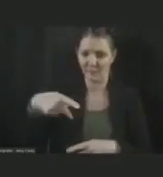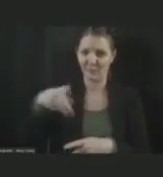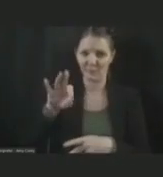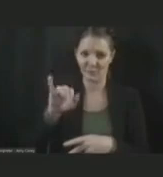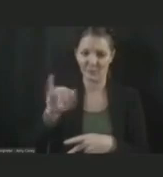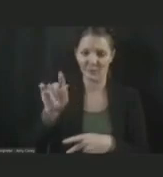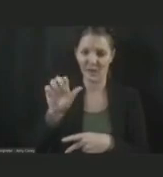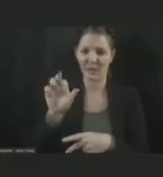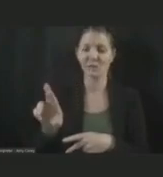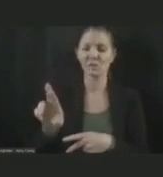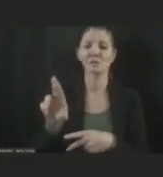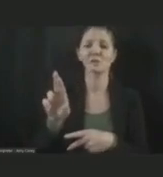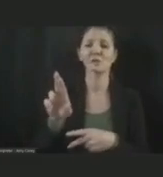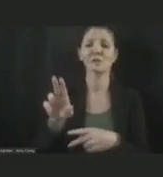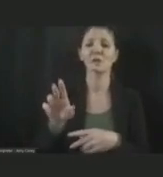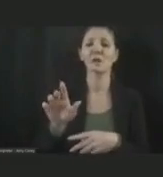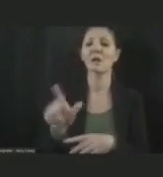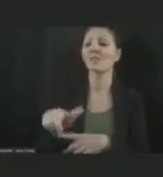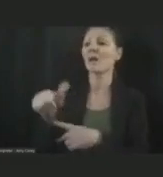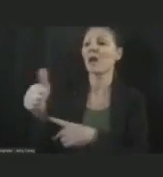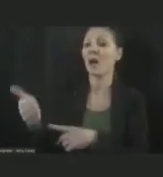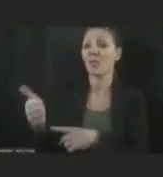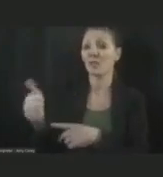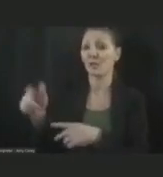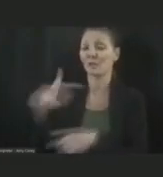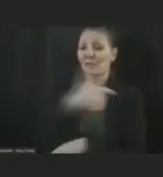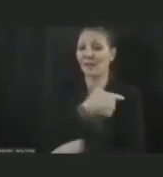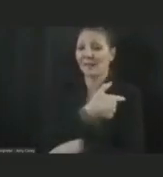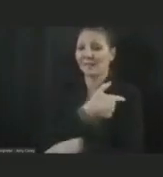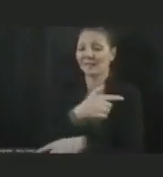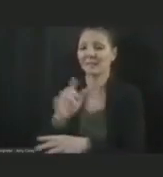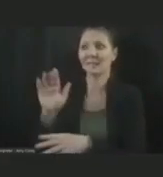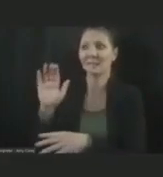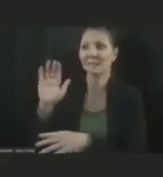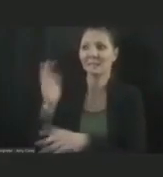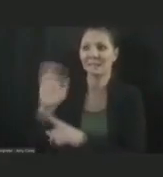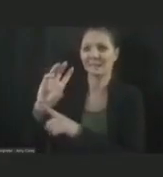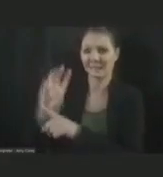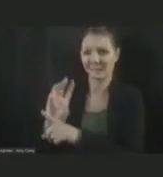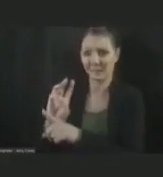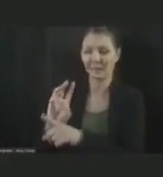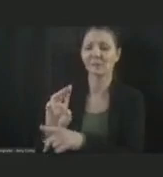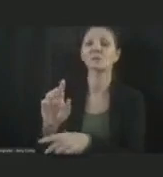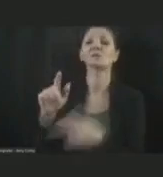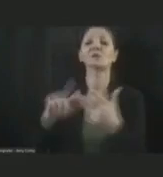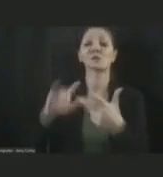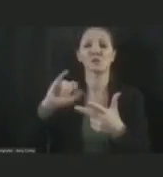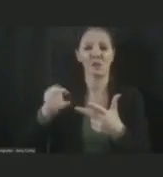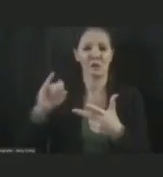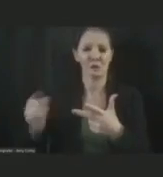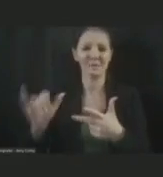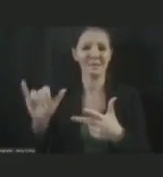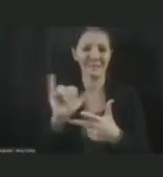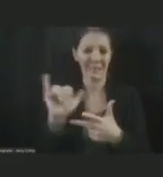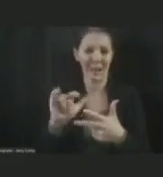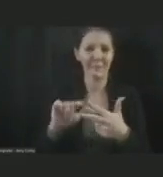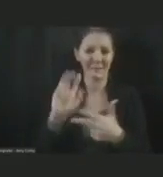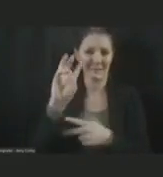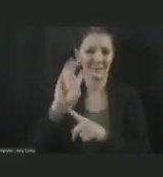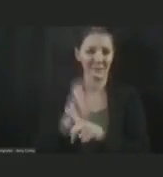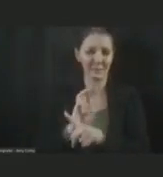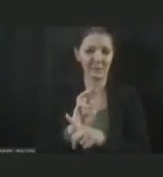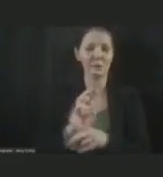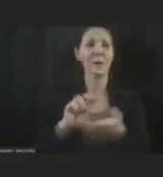For the other mRNA vaccine, it's 6 months, is the same for Johnson & Johnson. So this is going to be a rolling requirement based